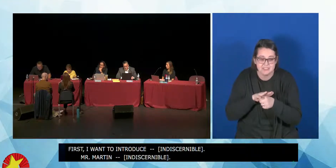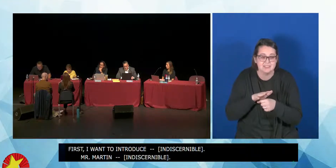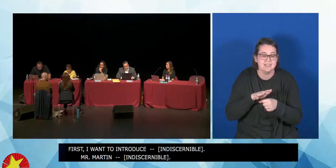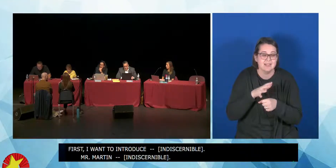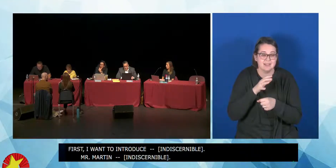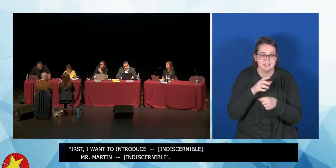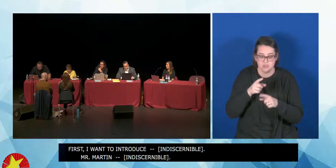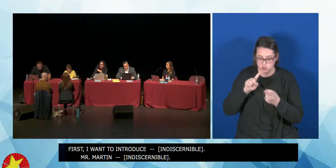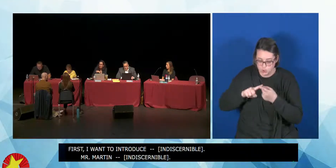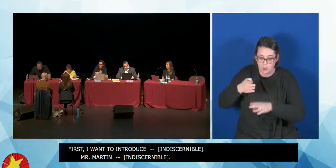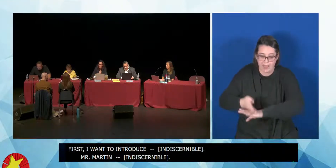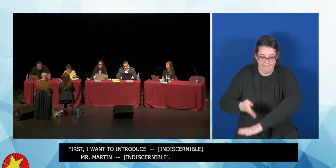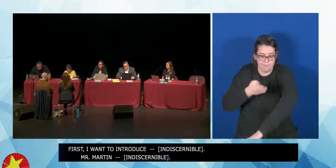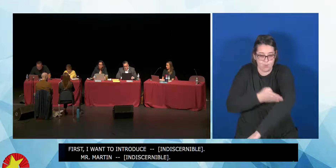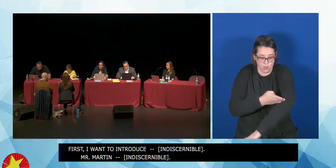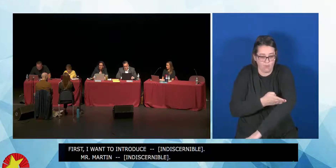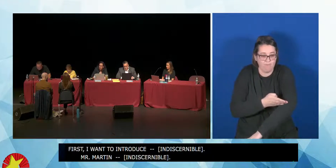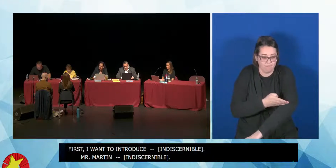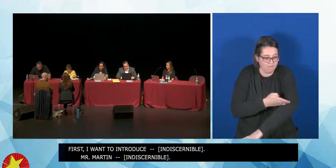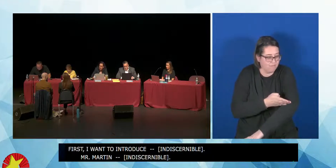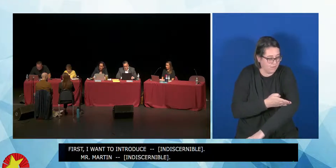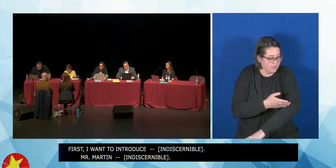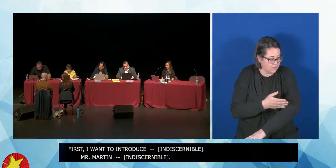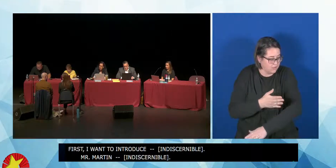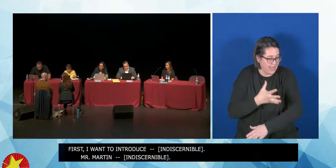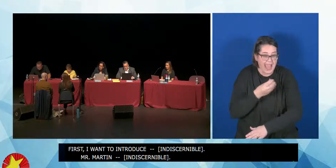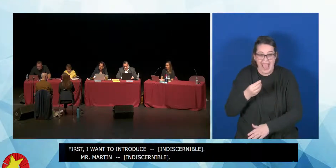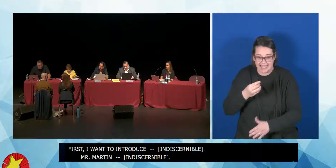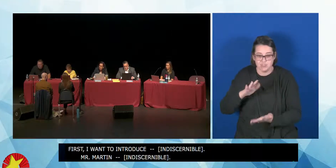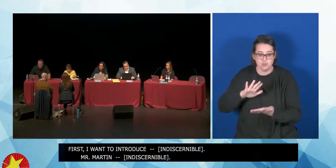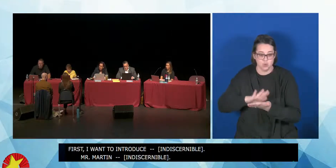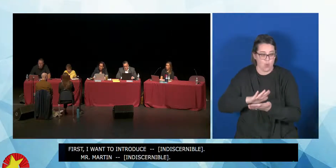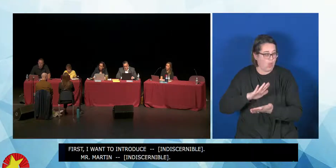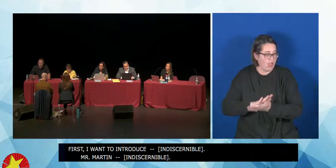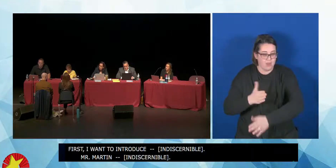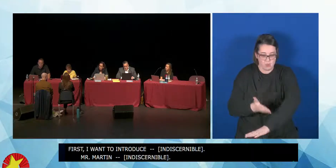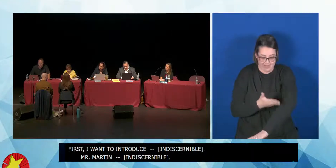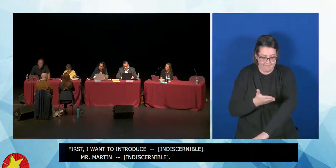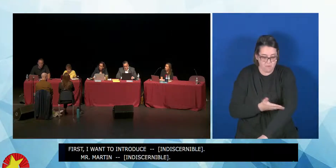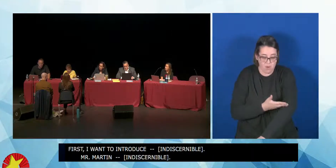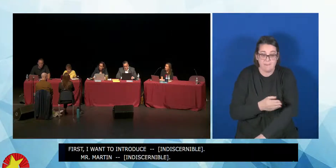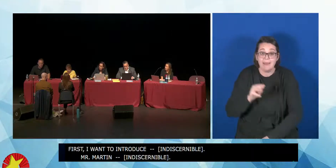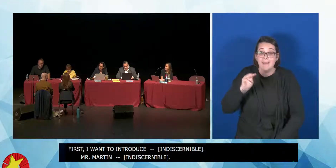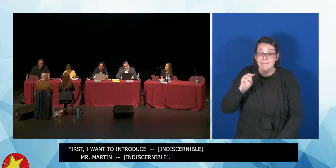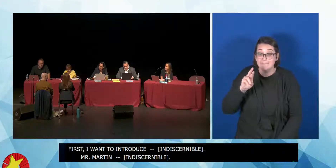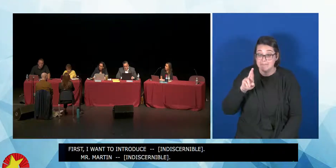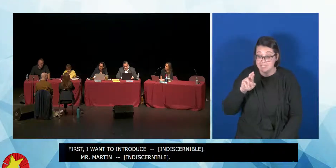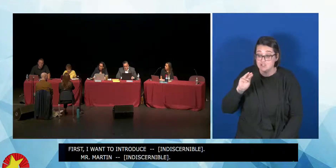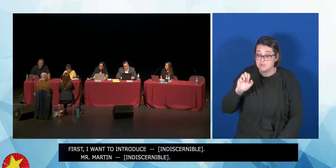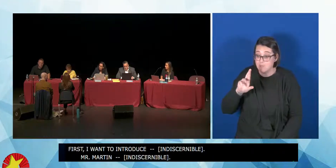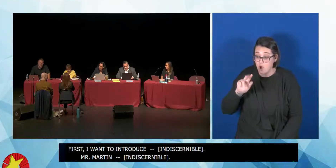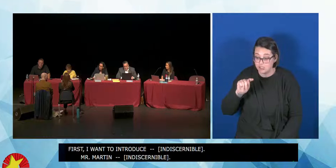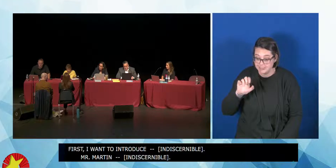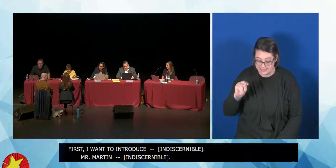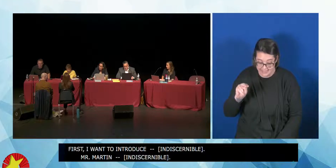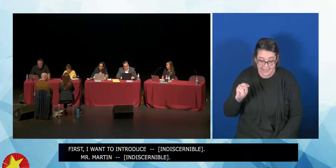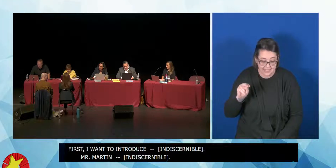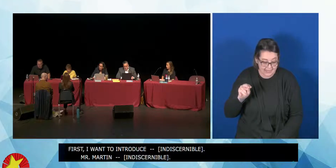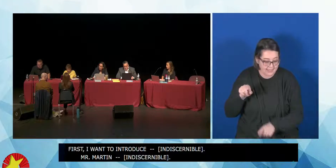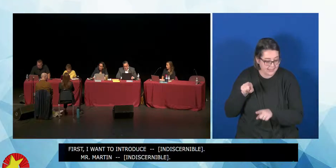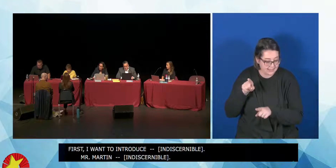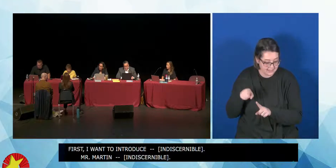improvement and reform. Mr. Martin is very interested in creating